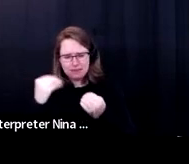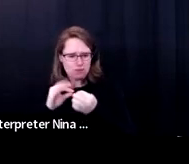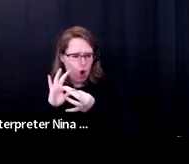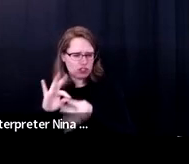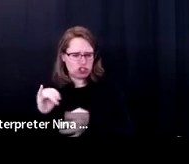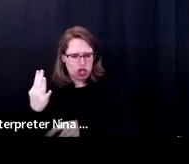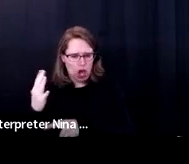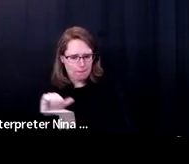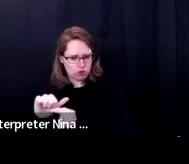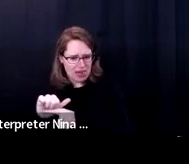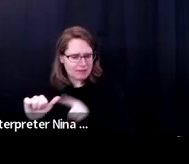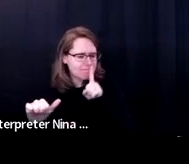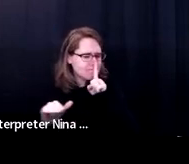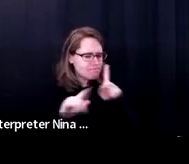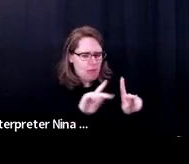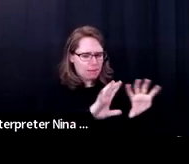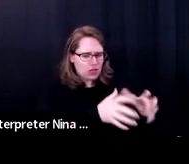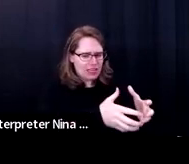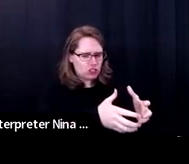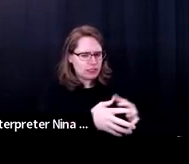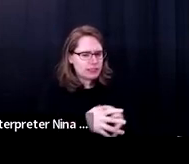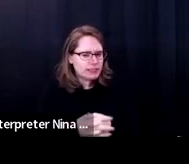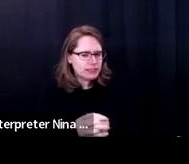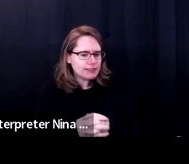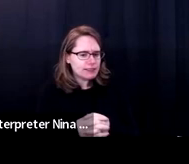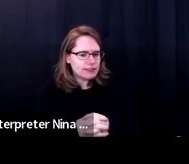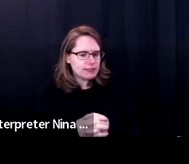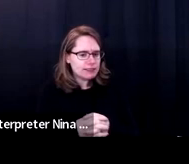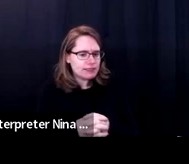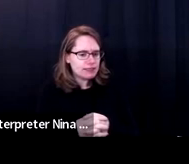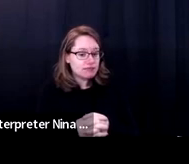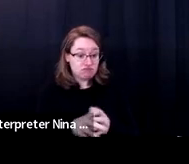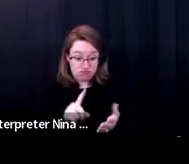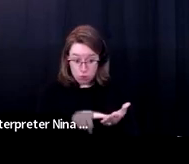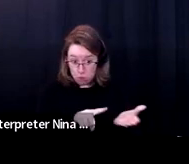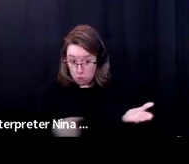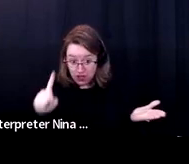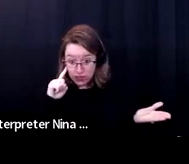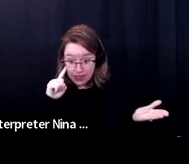training related than it is population. What do folks think?